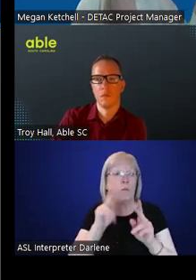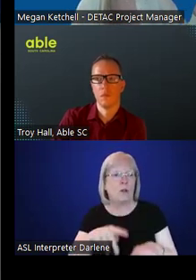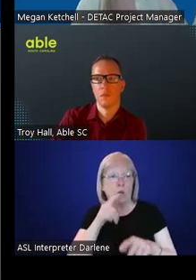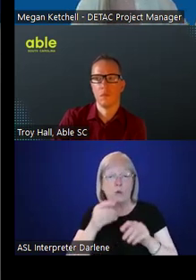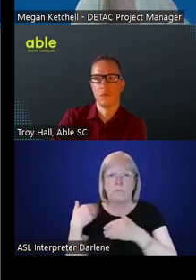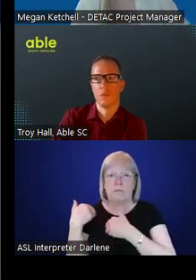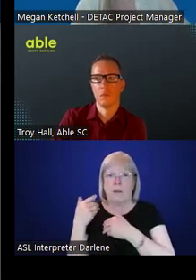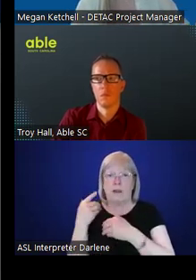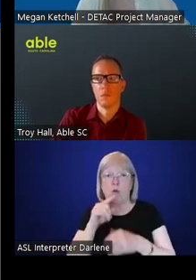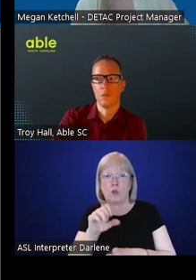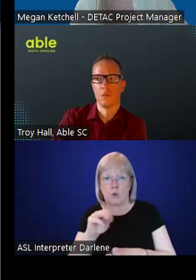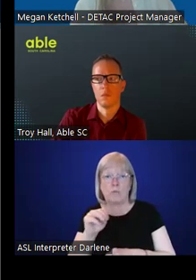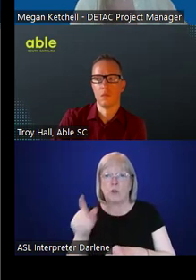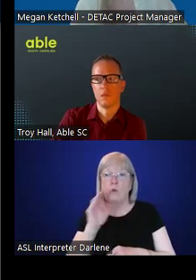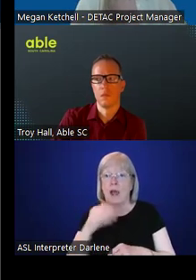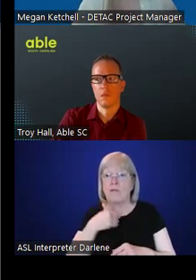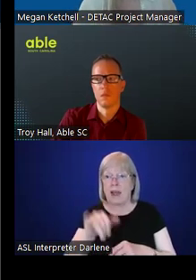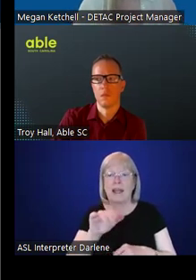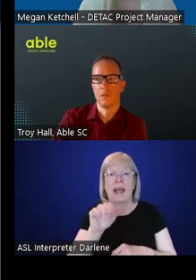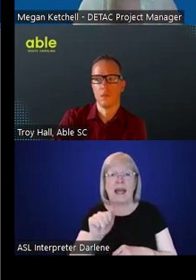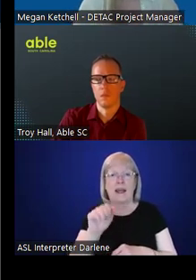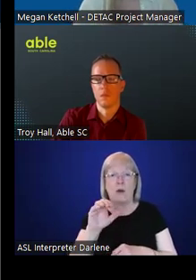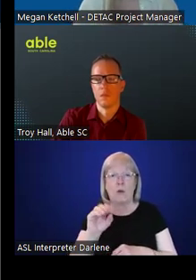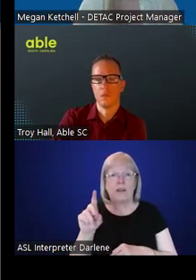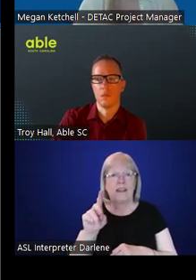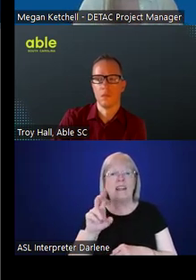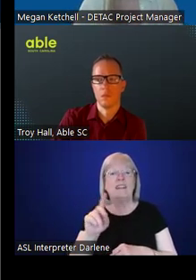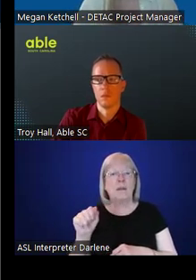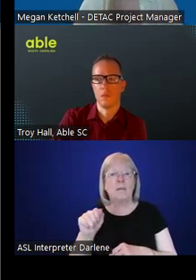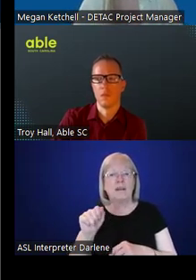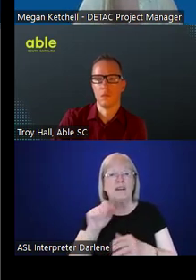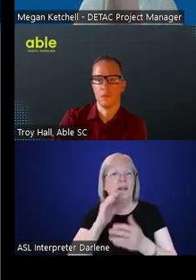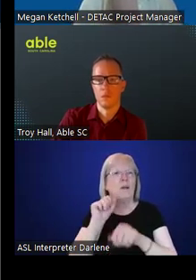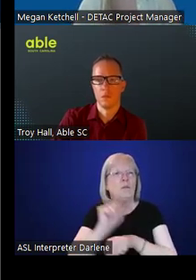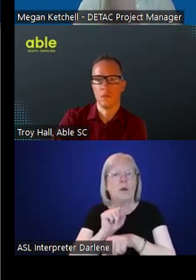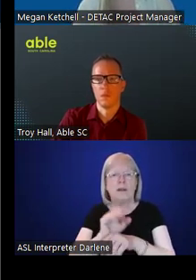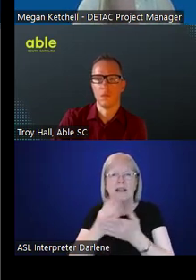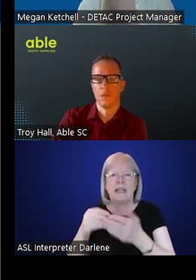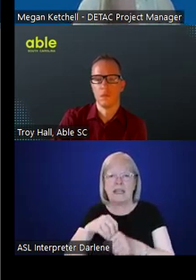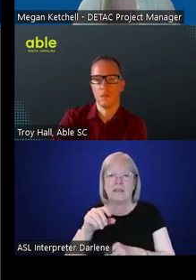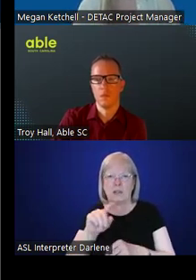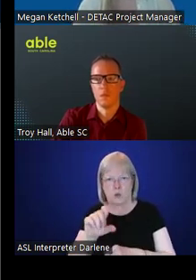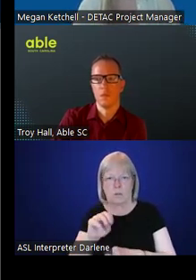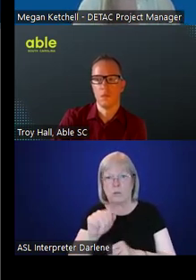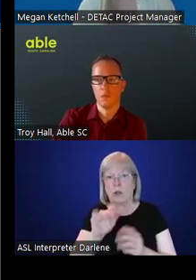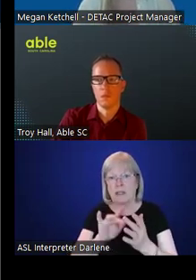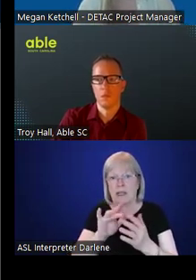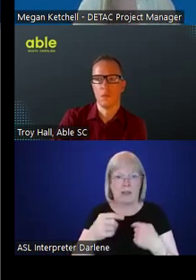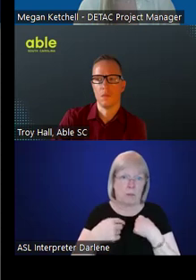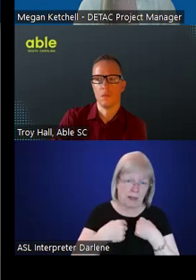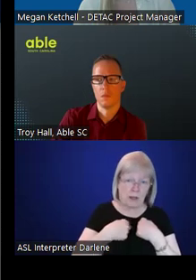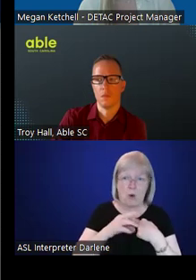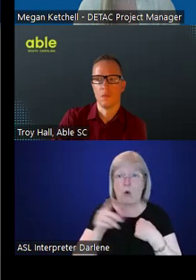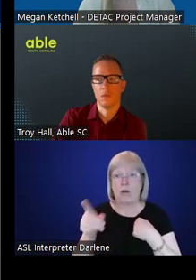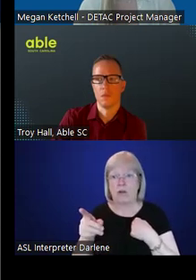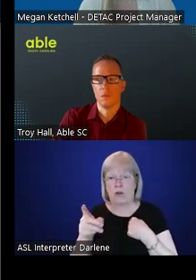she's under the AOD Disability Employment TA Center account in our Zoom. And you can reach out to either of us with